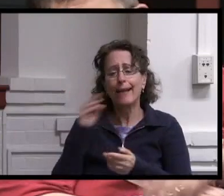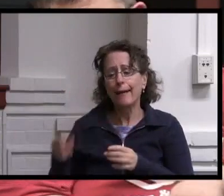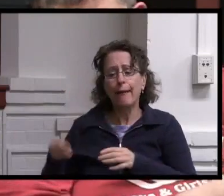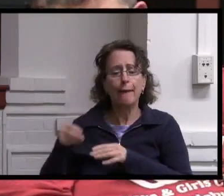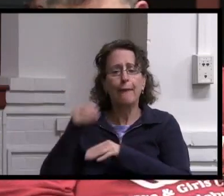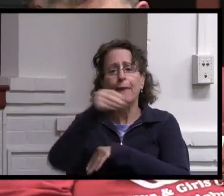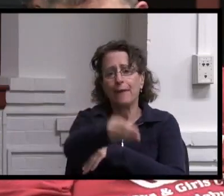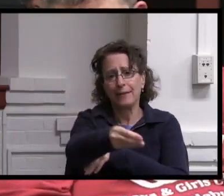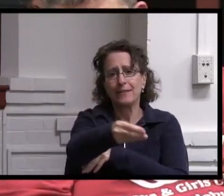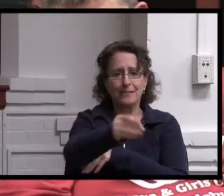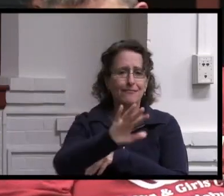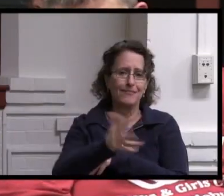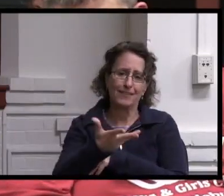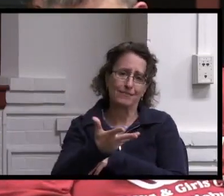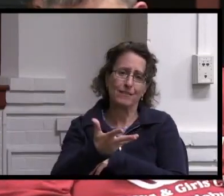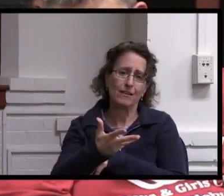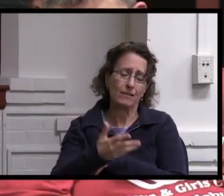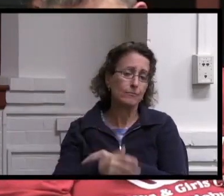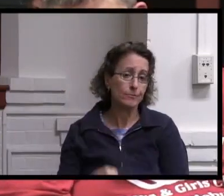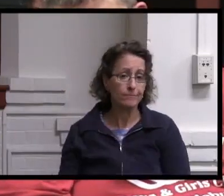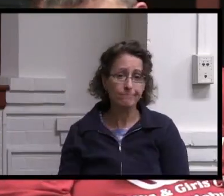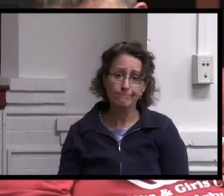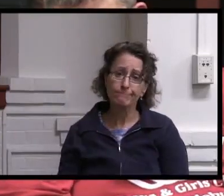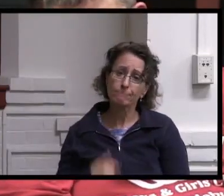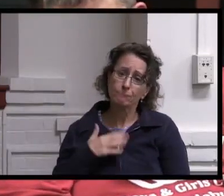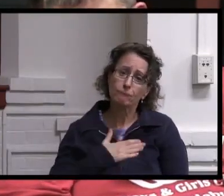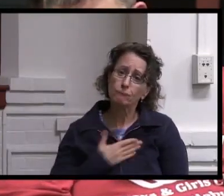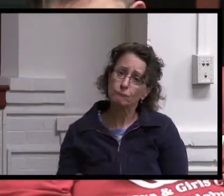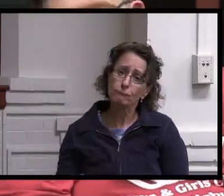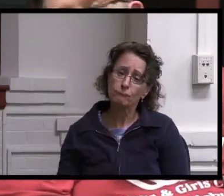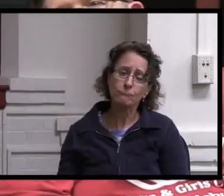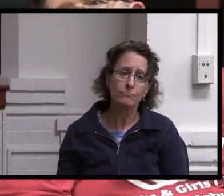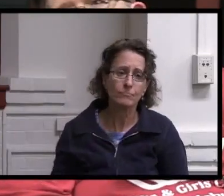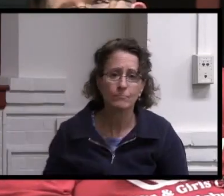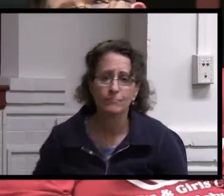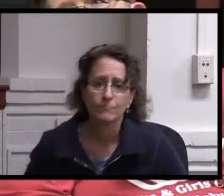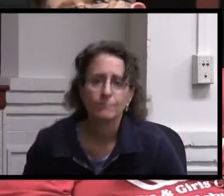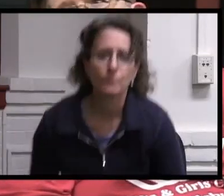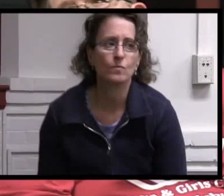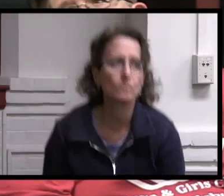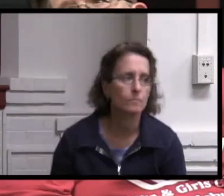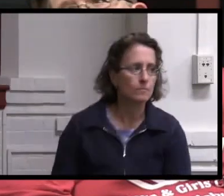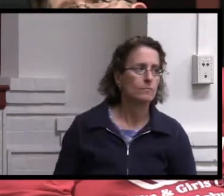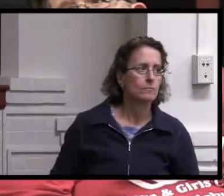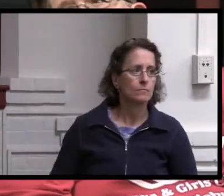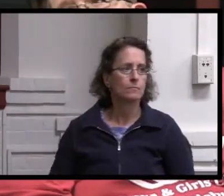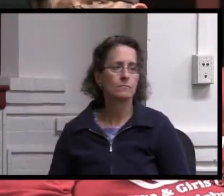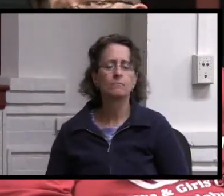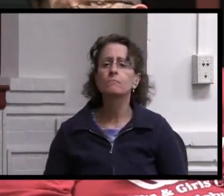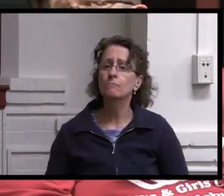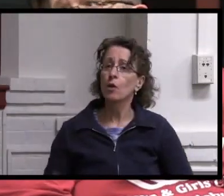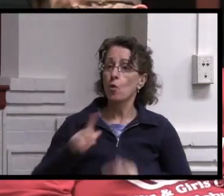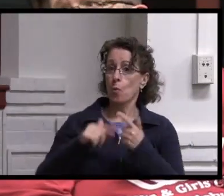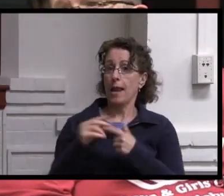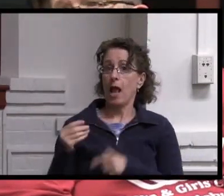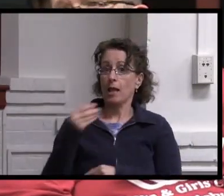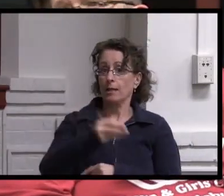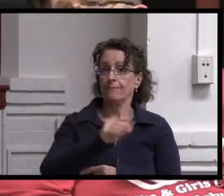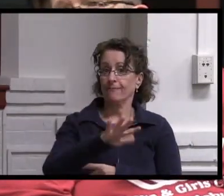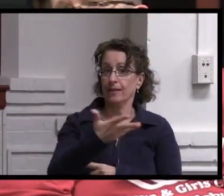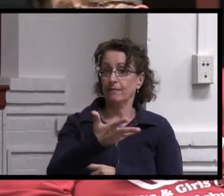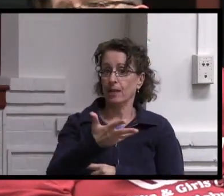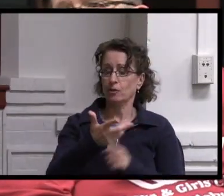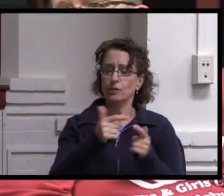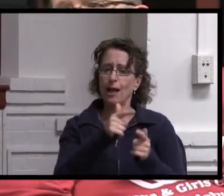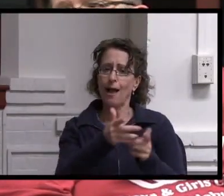to panhandlers. And I usually ask them, what's your situation? I don't say, what's your